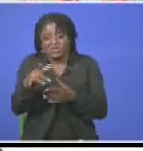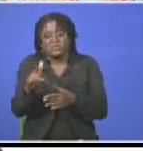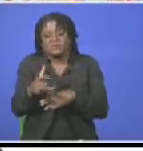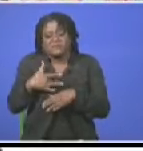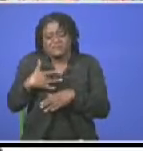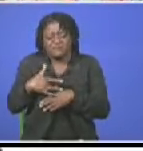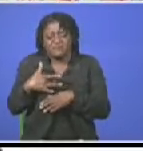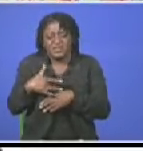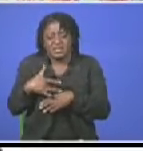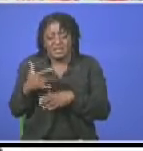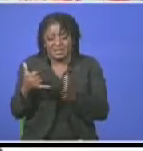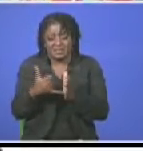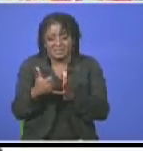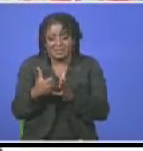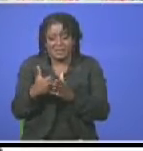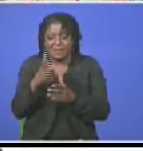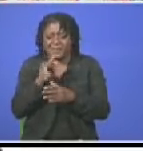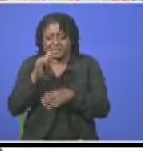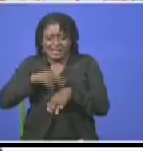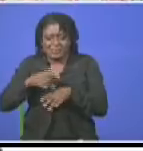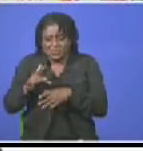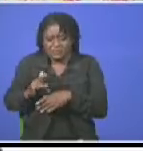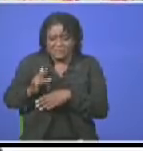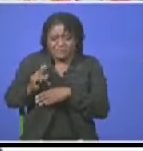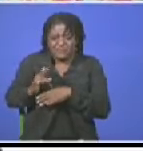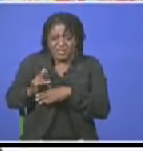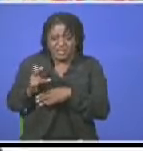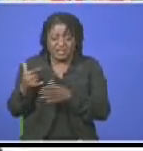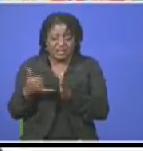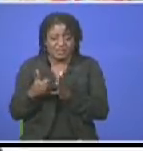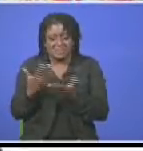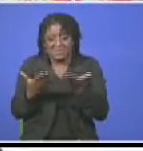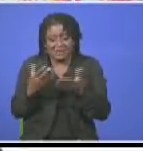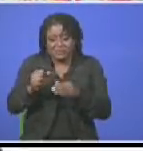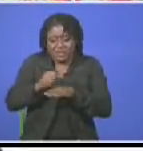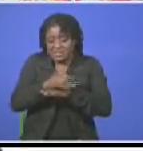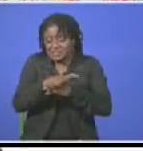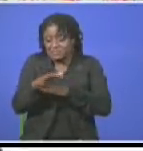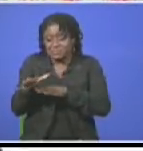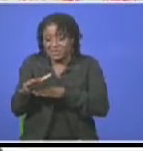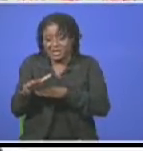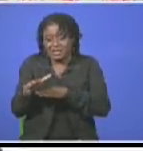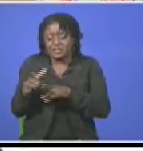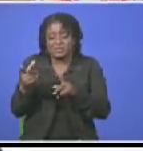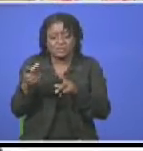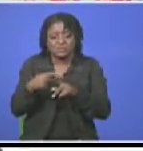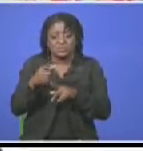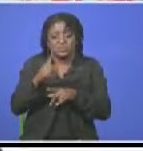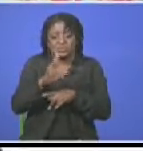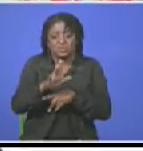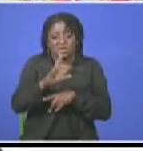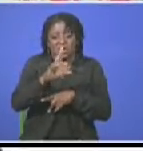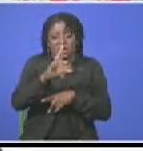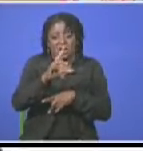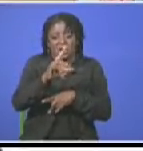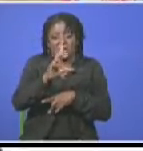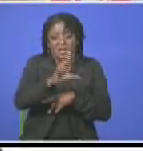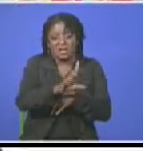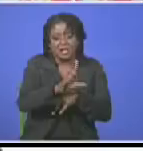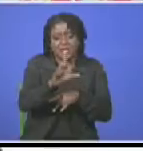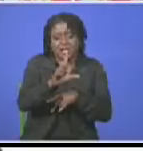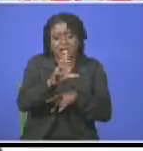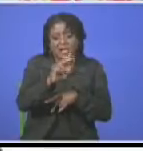it. By the time you can feel it, it may have already spread to your lymph nodes. So it is better to